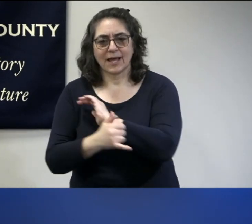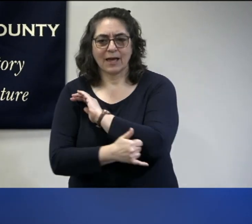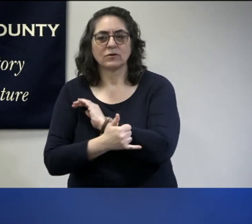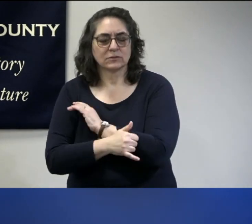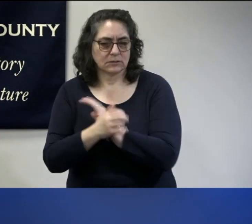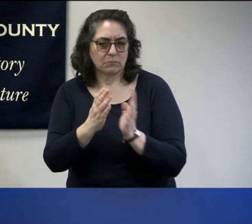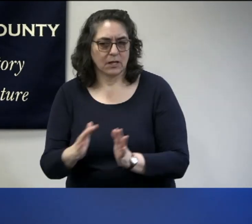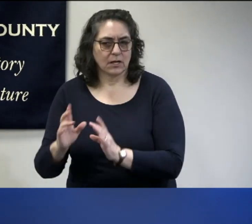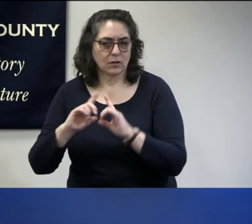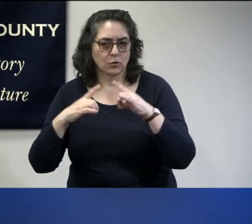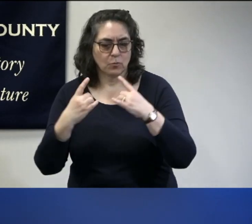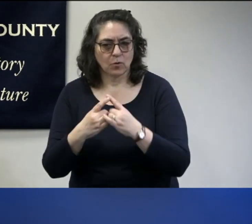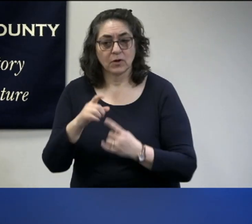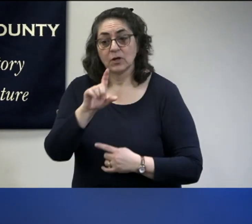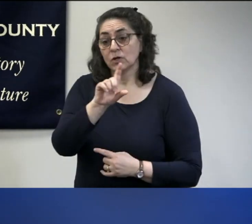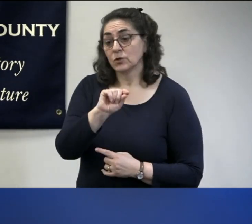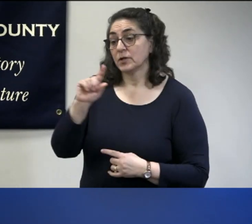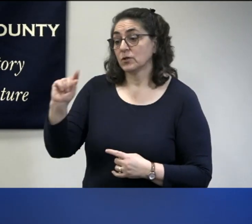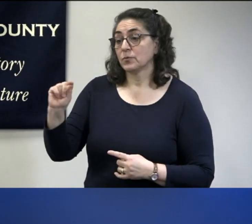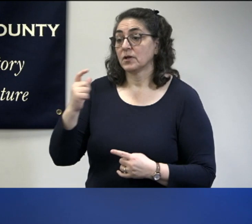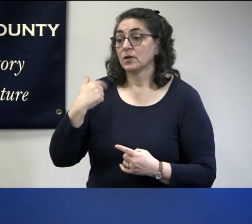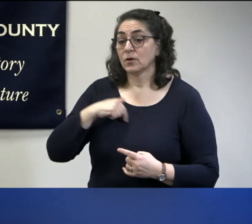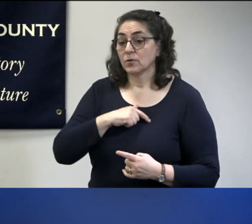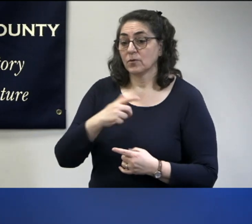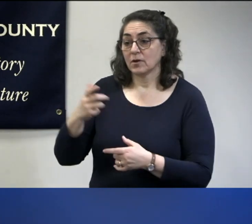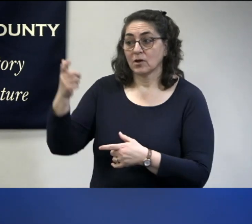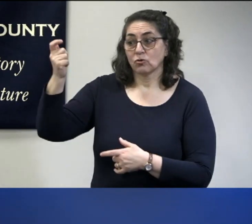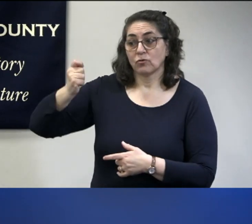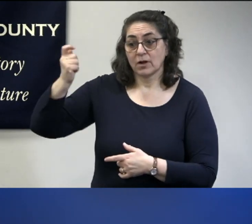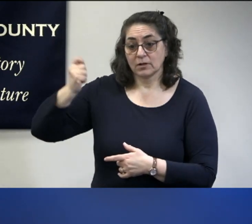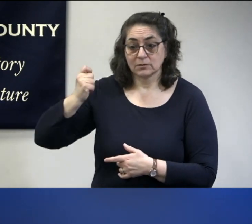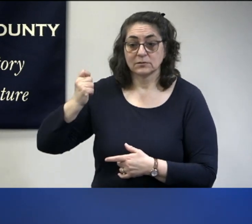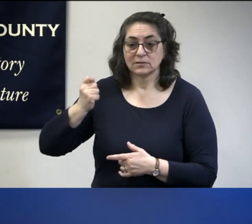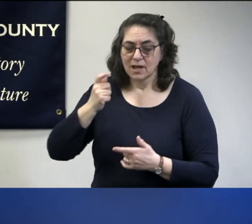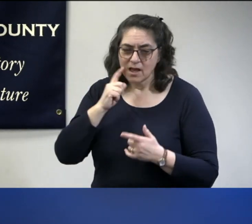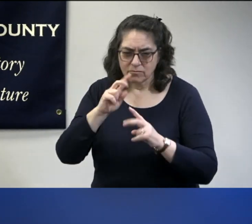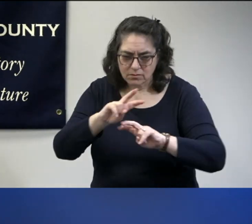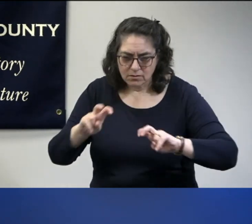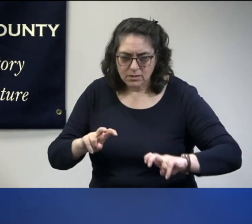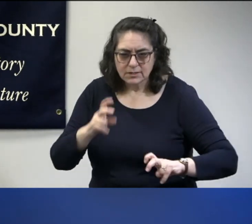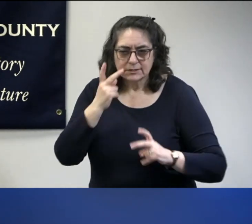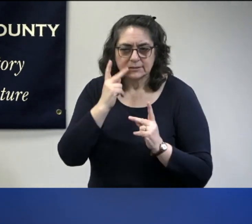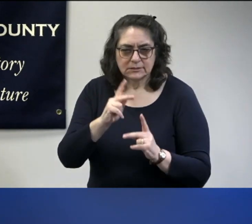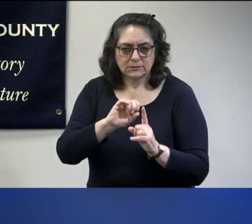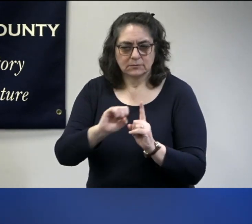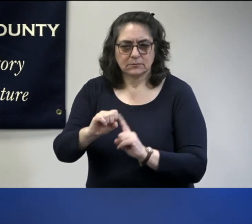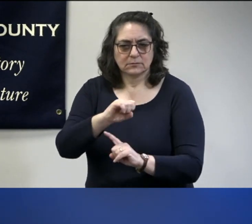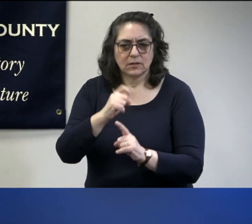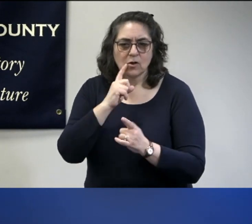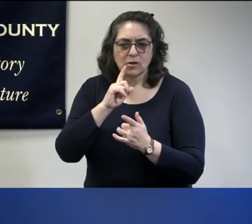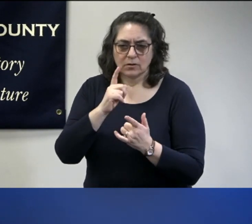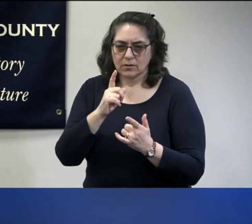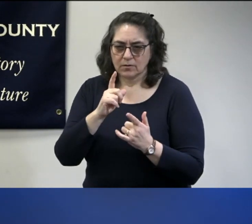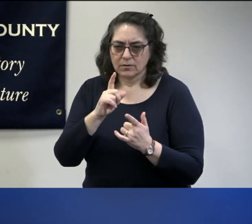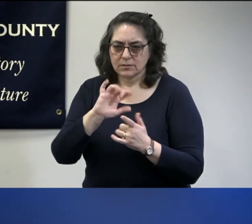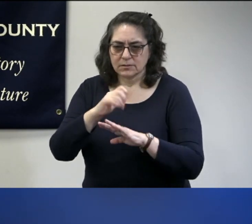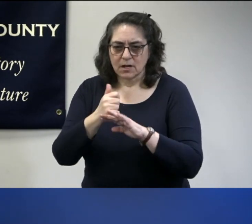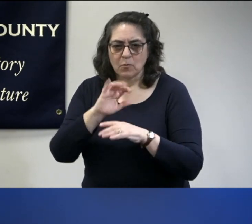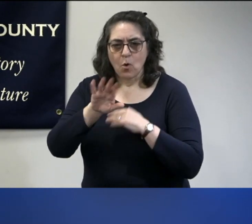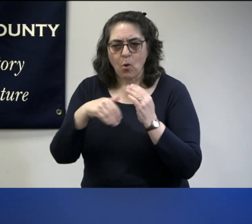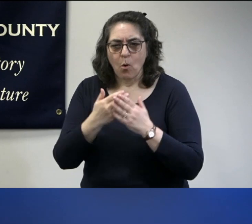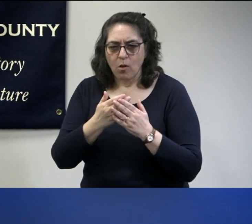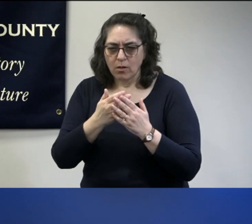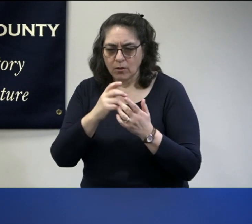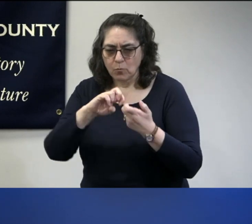received a grant to run a conditions assessment, which outlined all the deficiencies with the